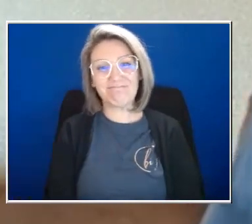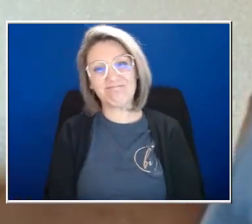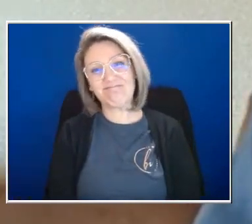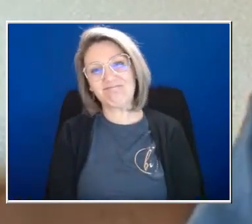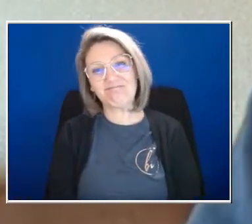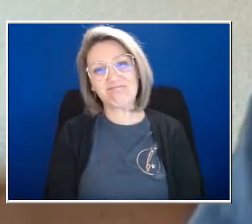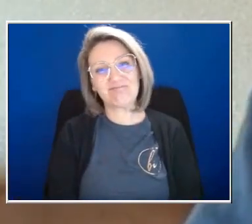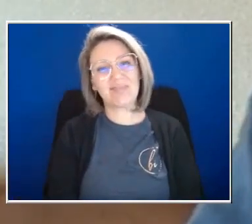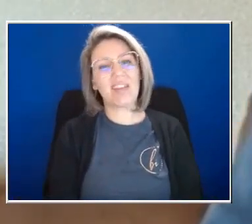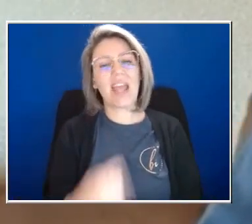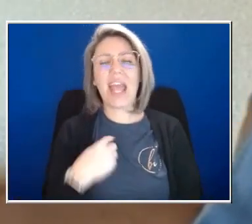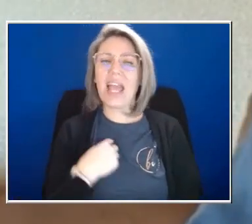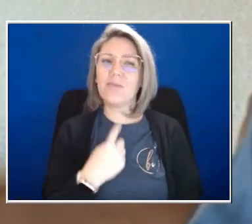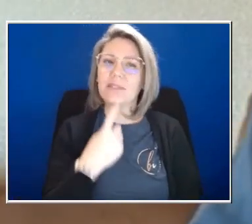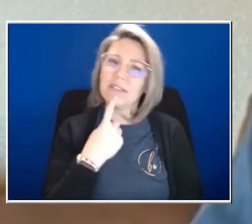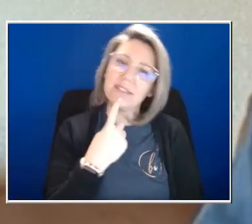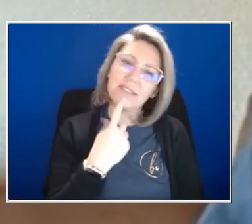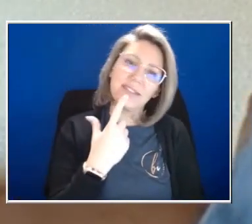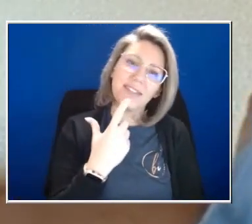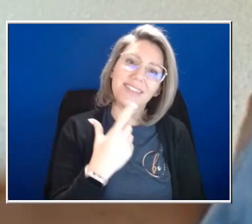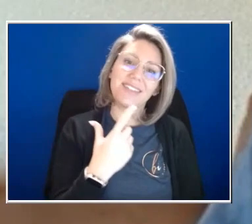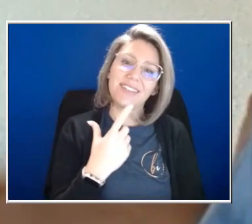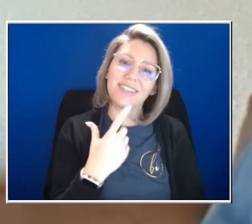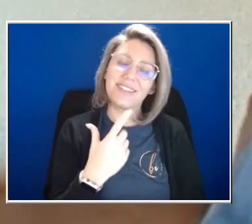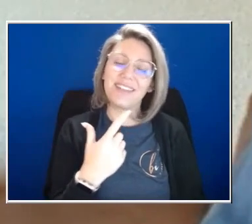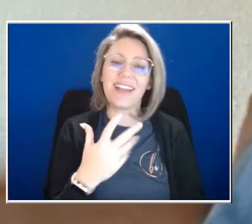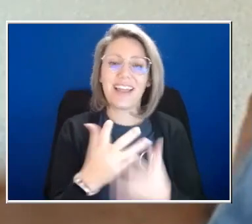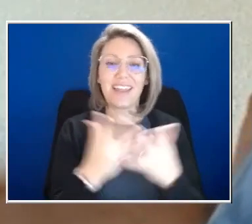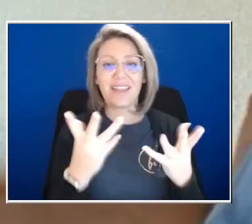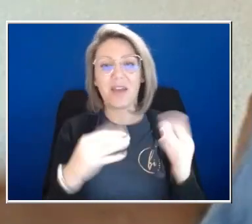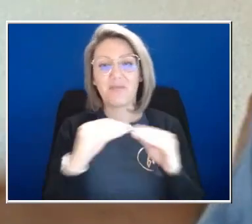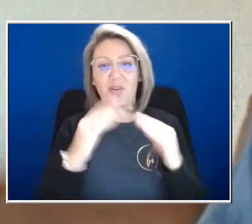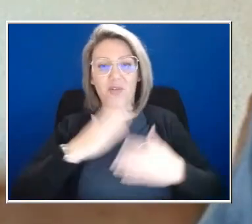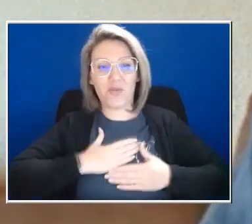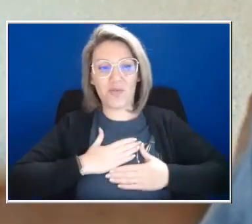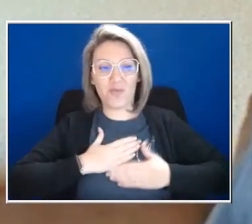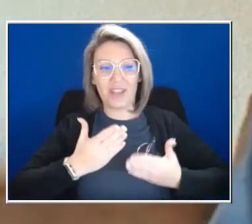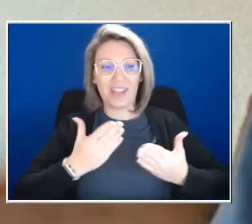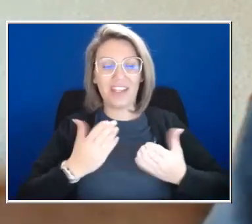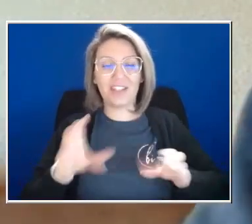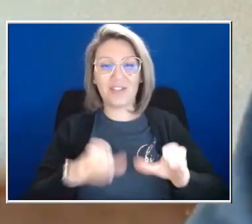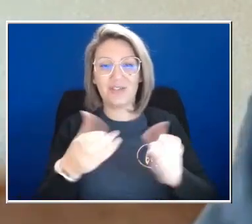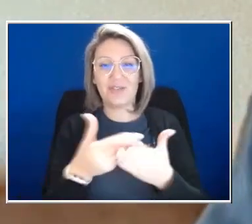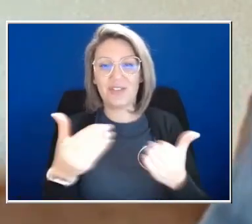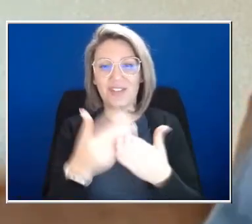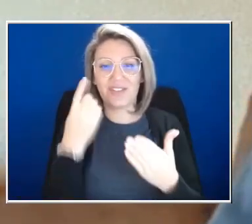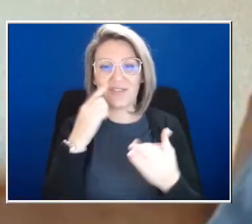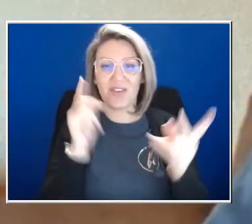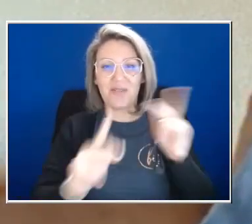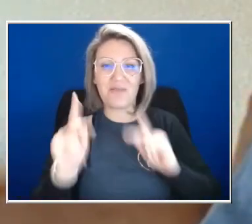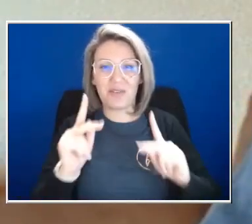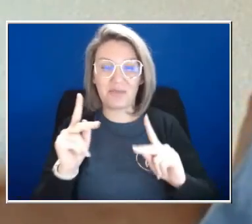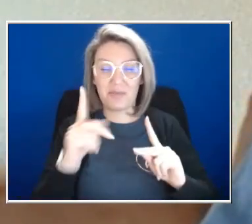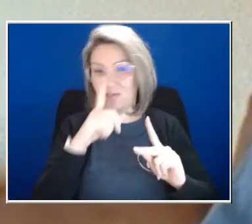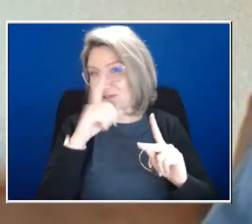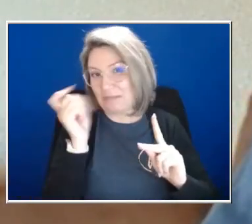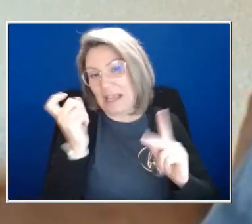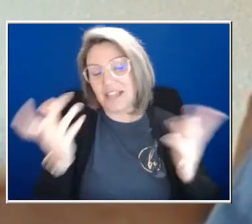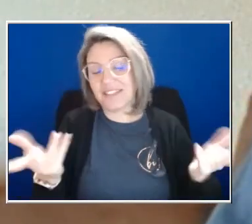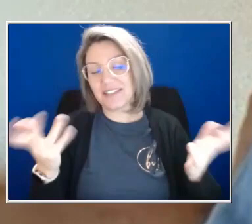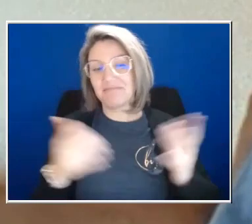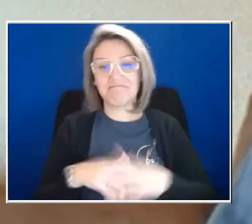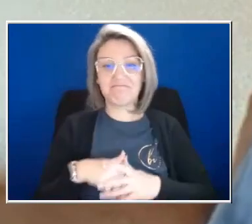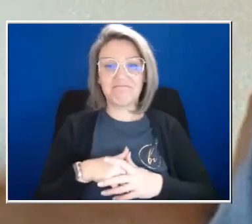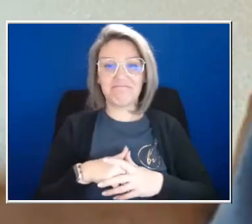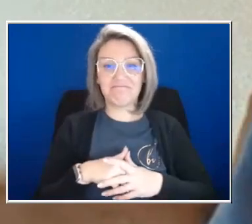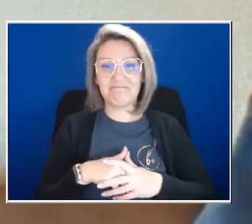I would say I'm a lot more willing to do things for people, just because, just